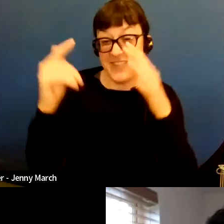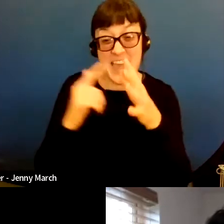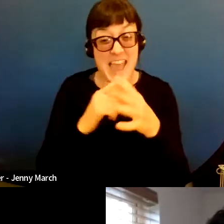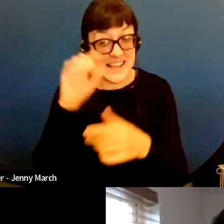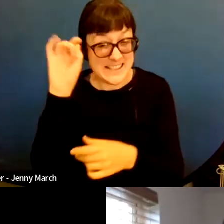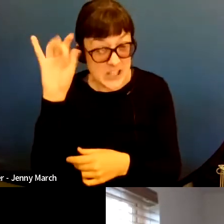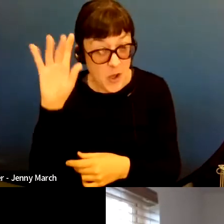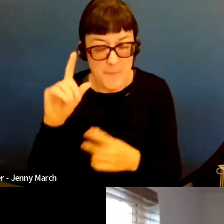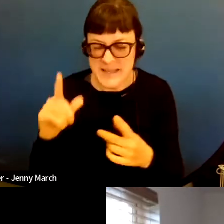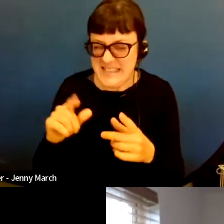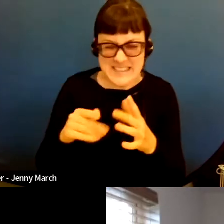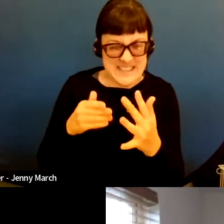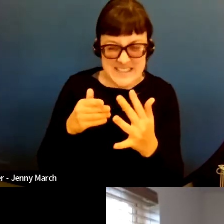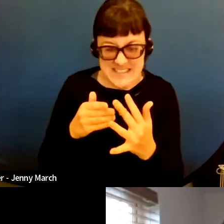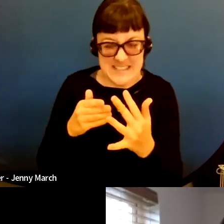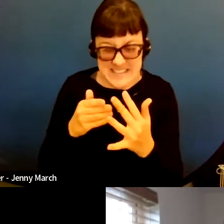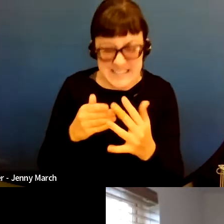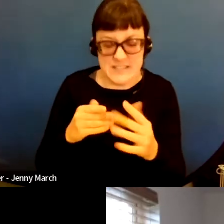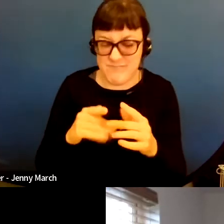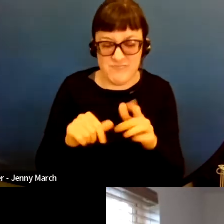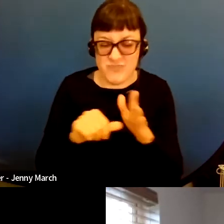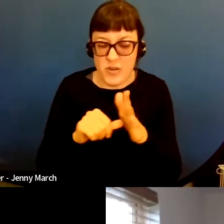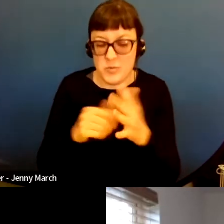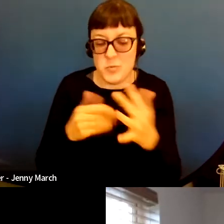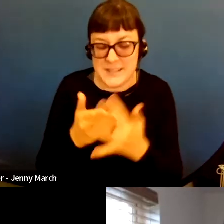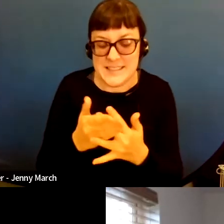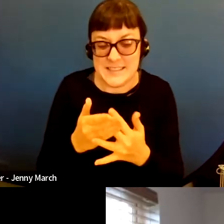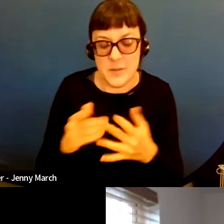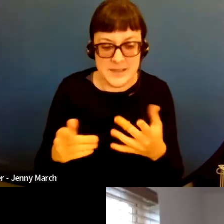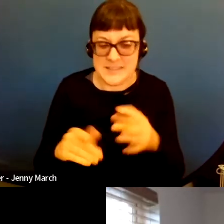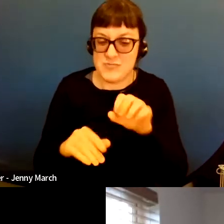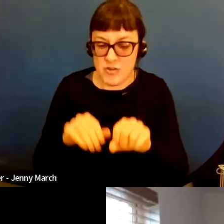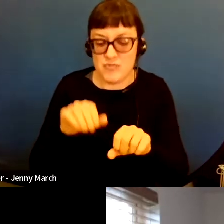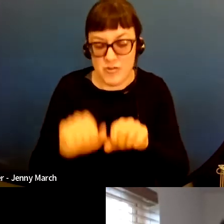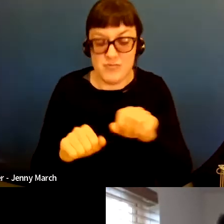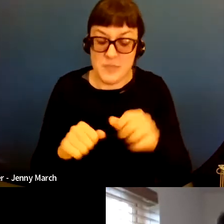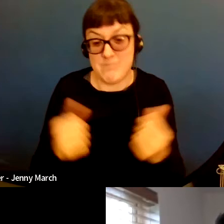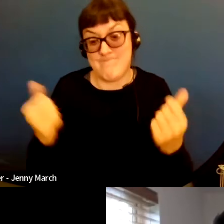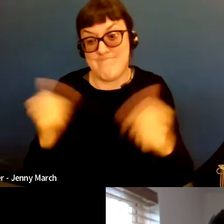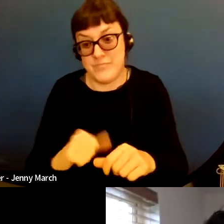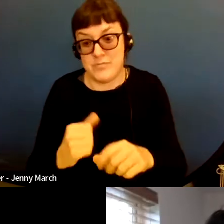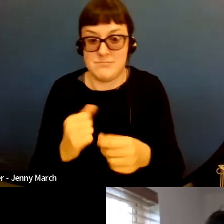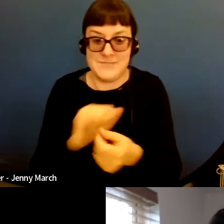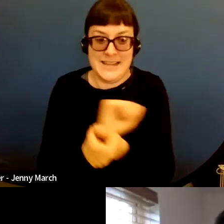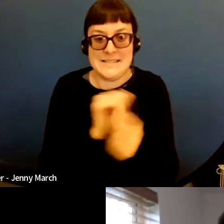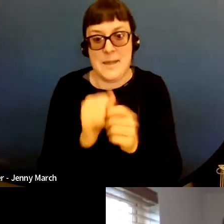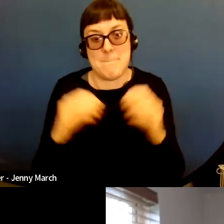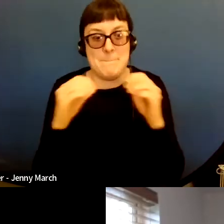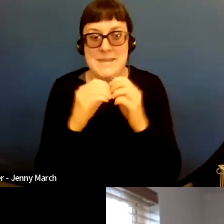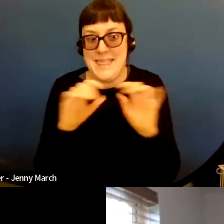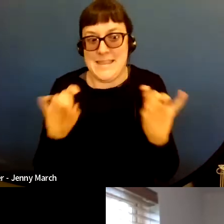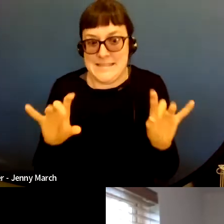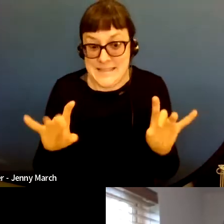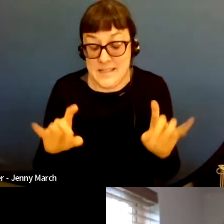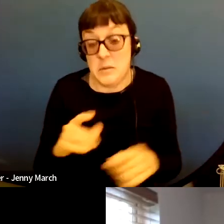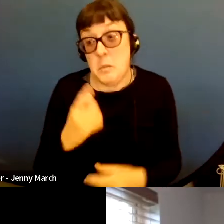to access content at the same level as the peers, but have continued to struggle on and ended up with a B. Can the proper use of educational technology improve